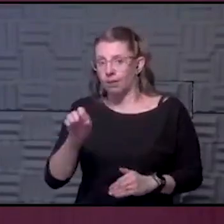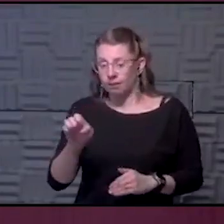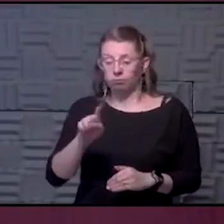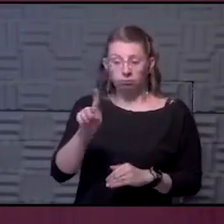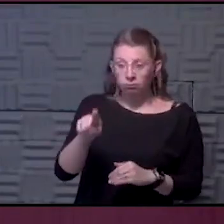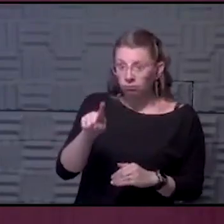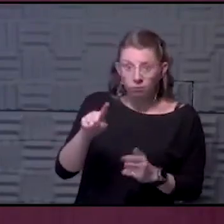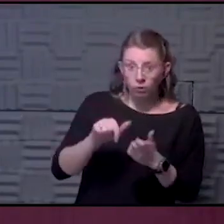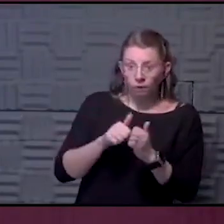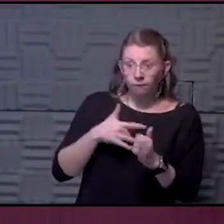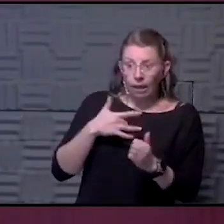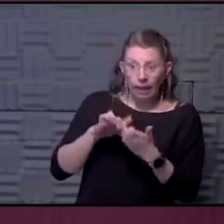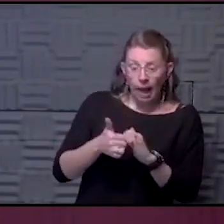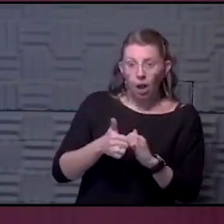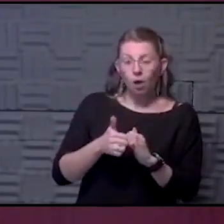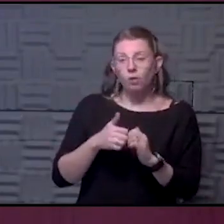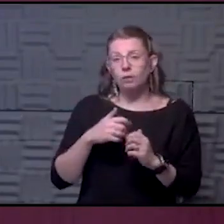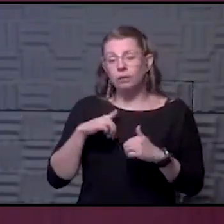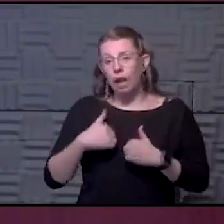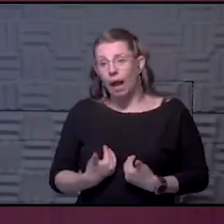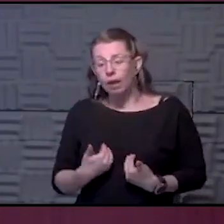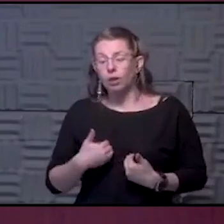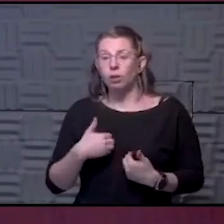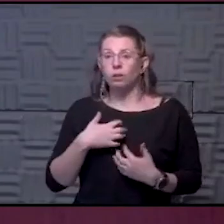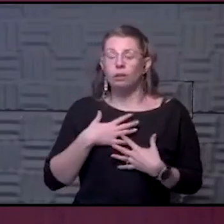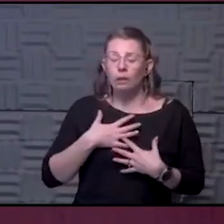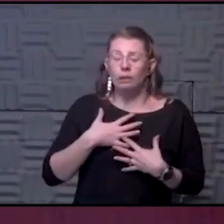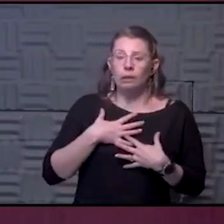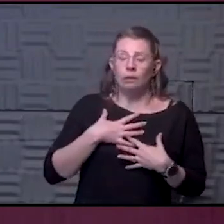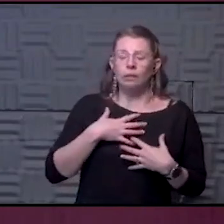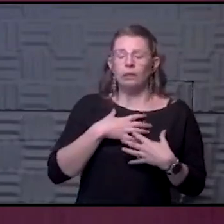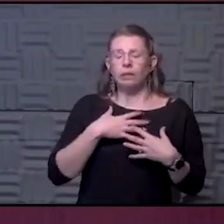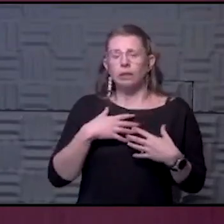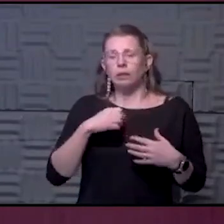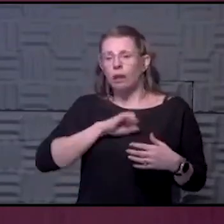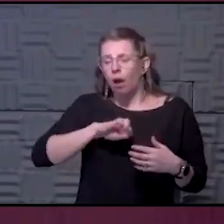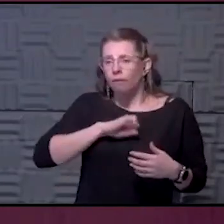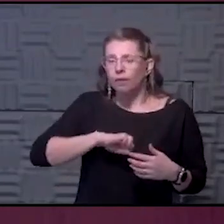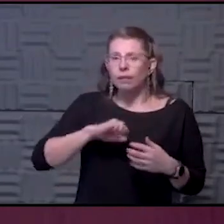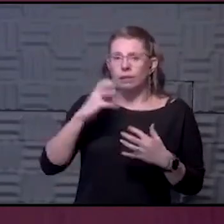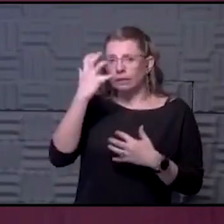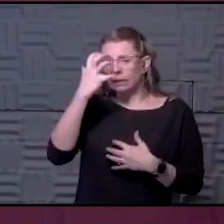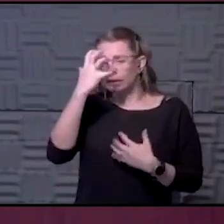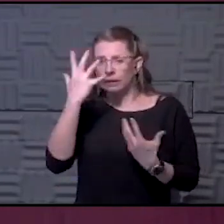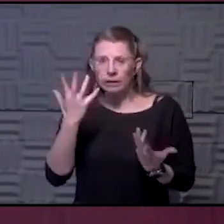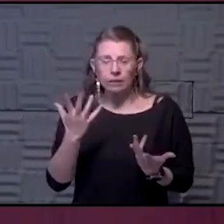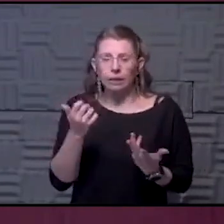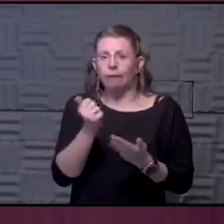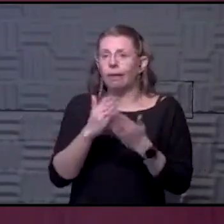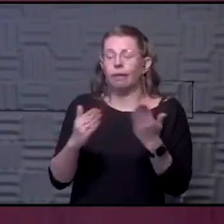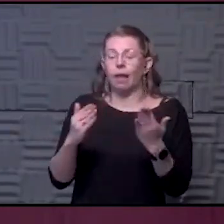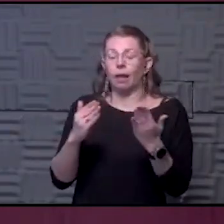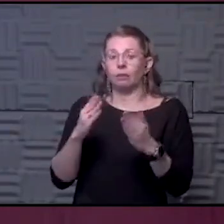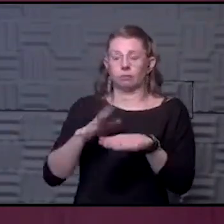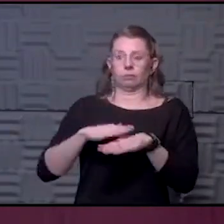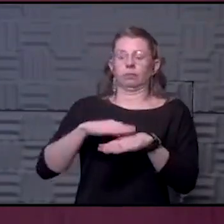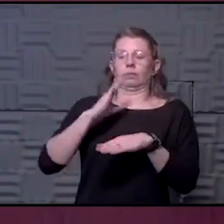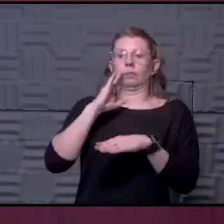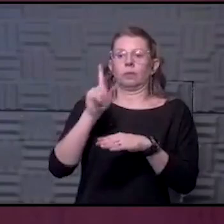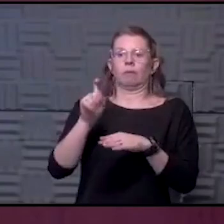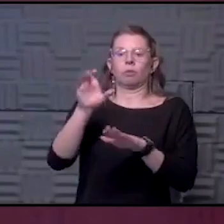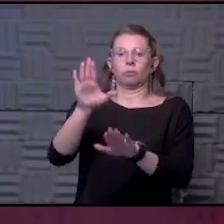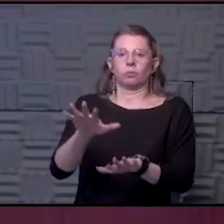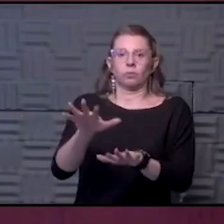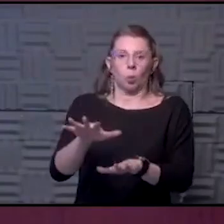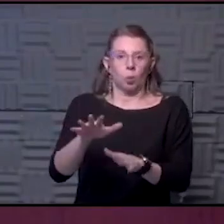them, how are they feeling? Are they tired, chest pain, dizzy, short of breath, coughing, anything that would be a red flag that we need to back